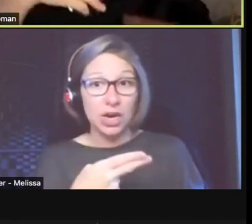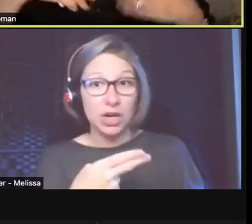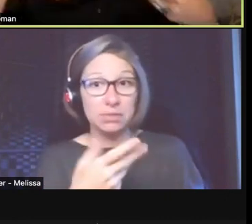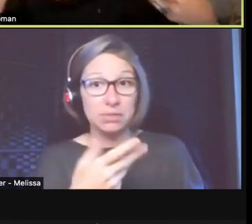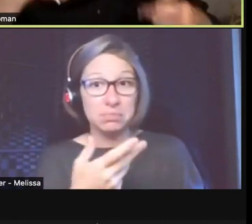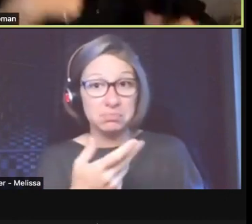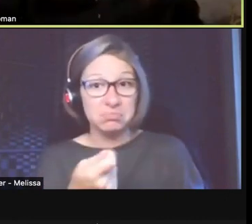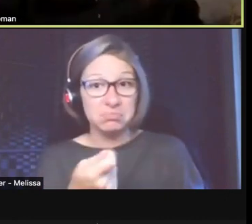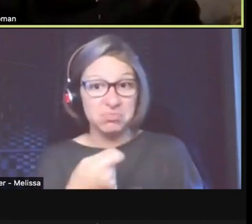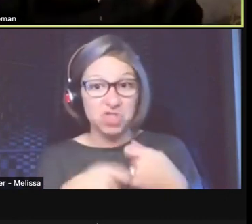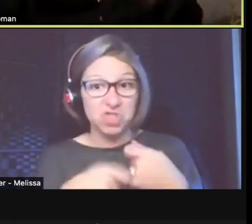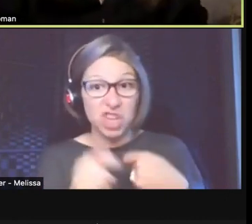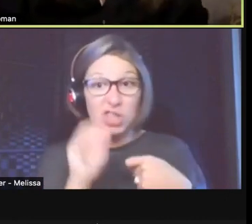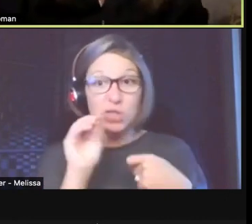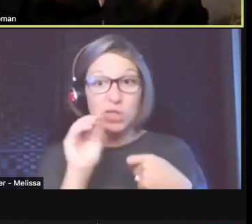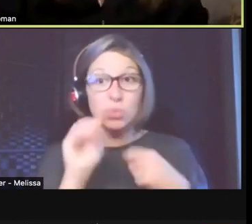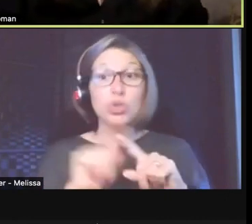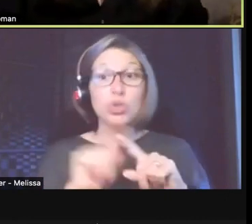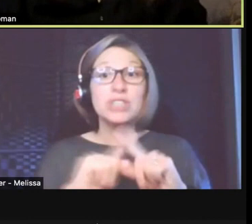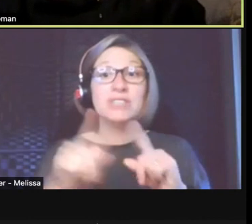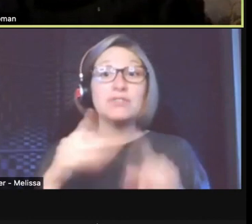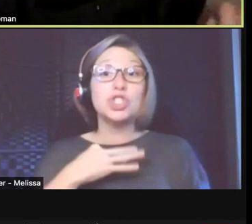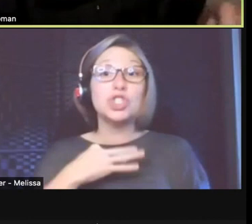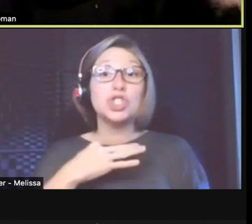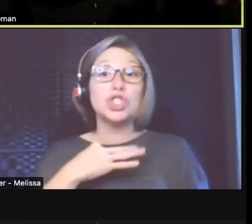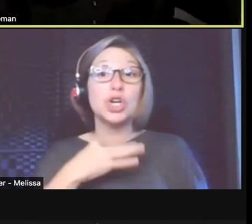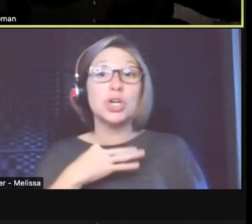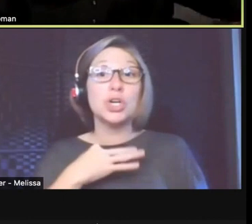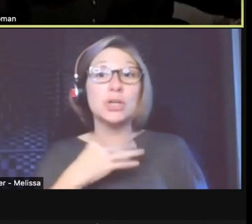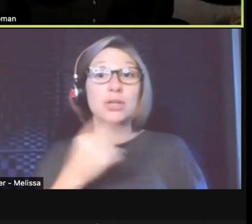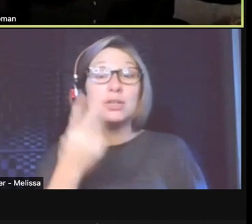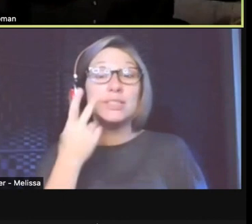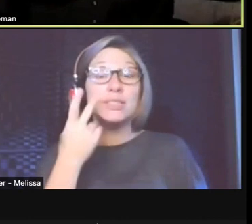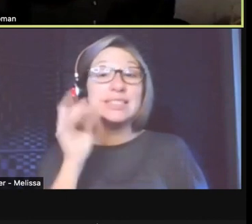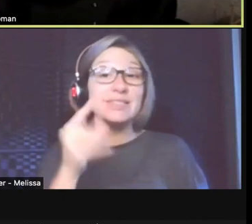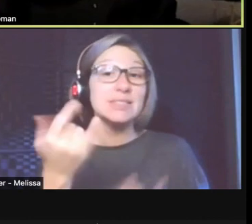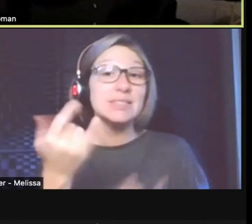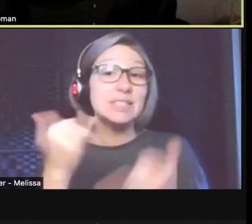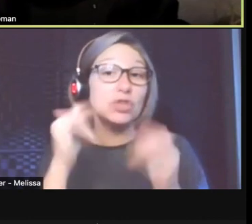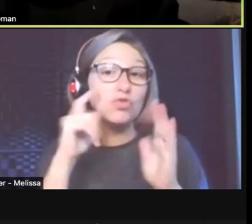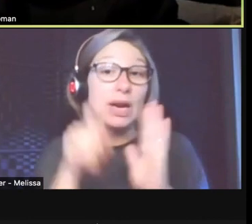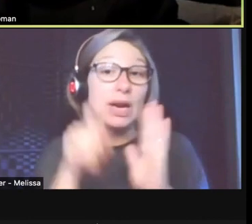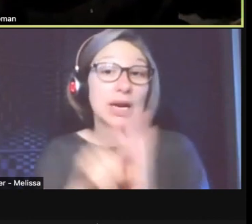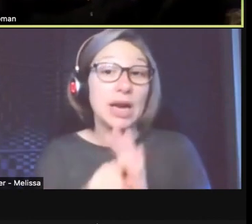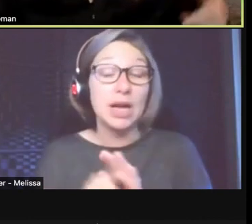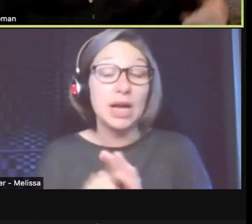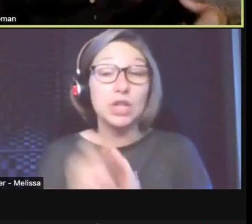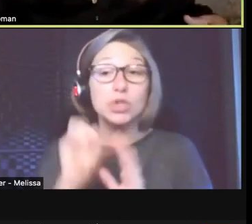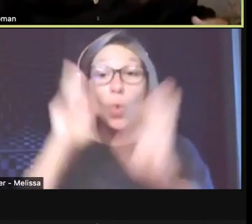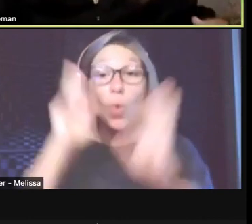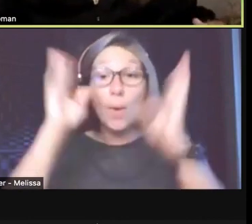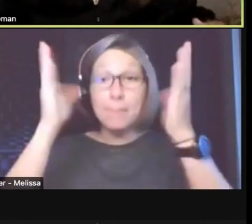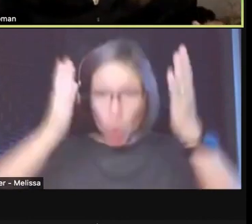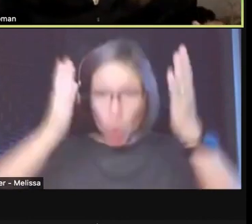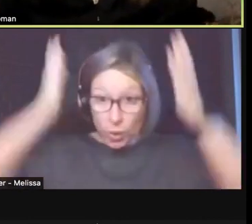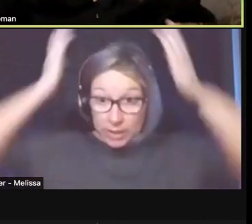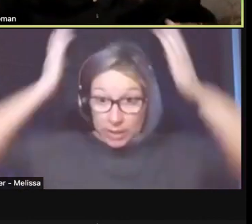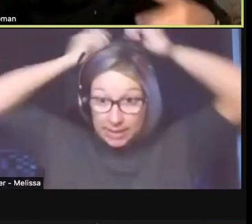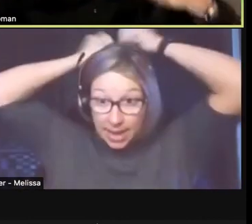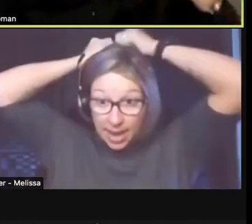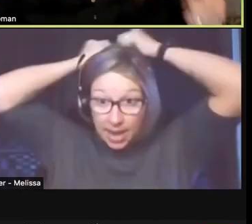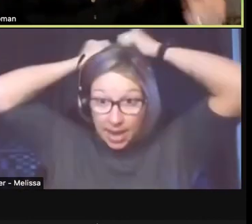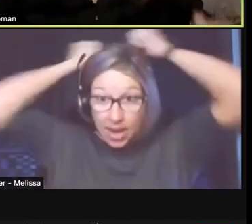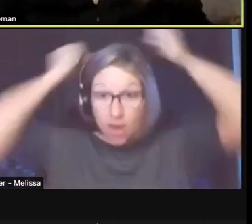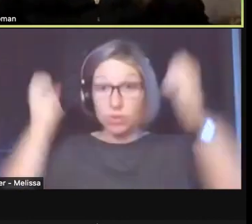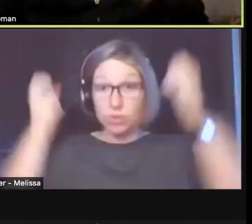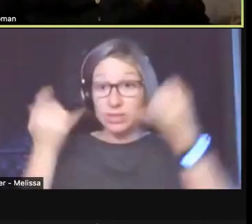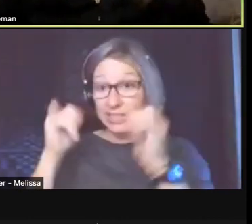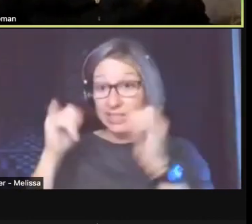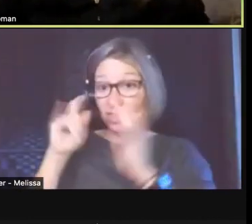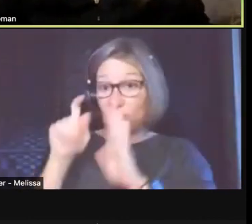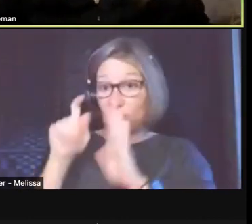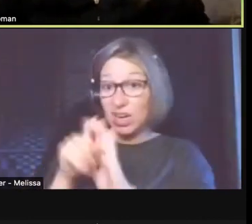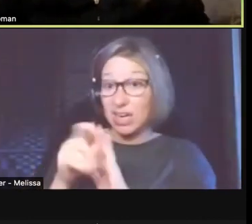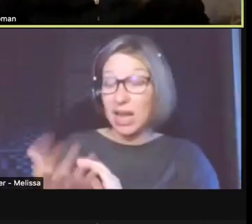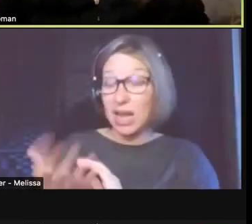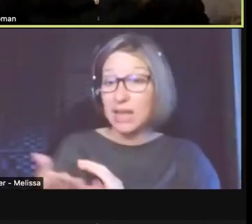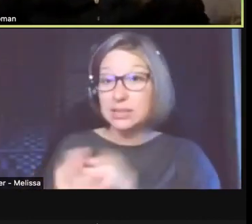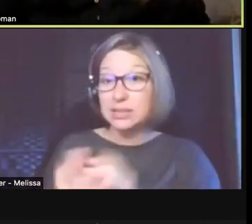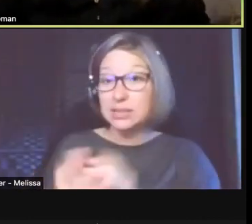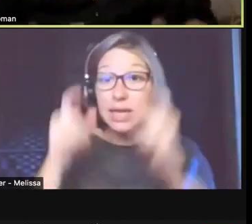and put a different shirt on her. Let's see if she's still around. Let's put her hair up in a ponytail now instead. Let's take her glasses